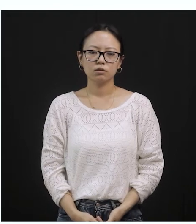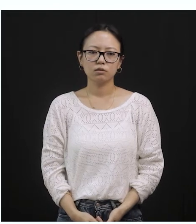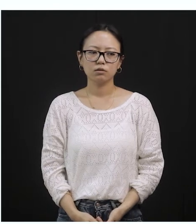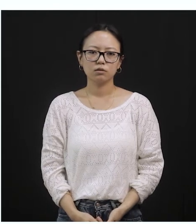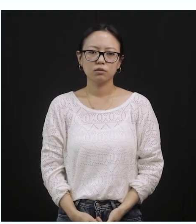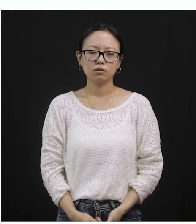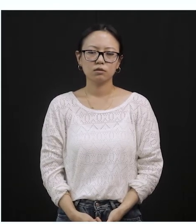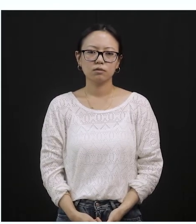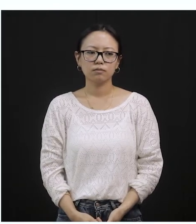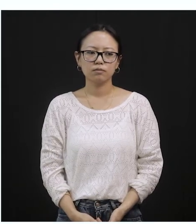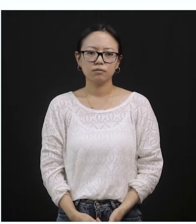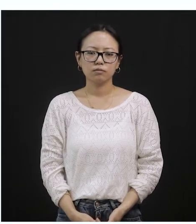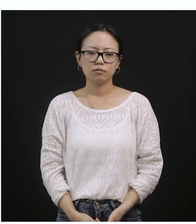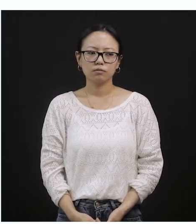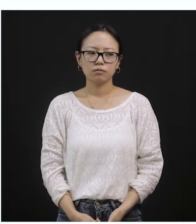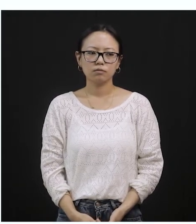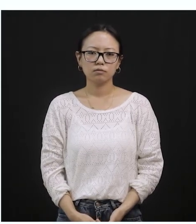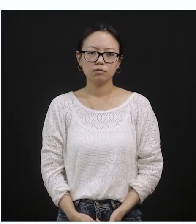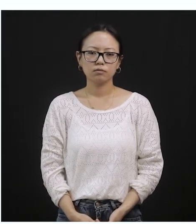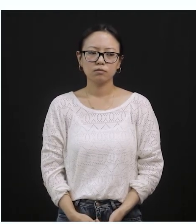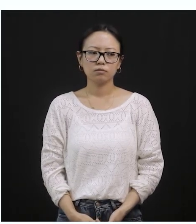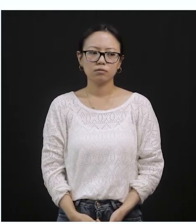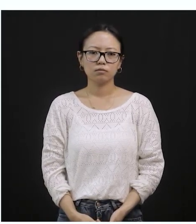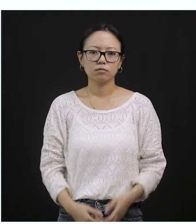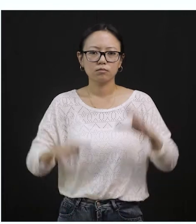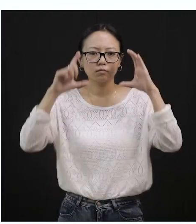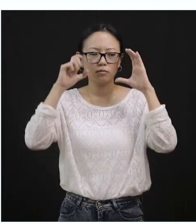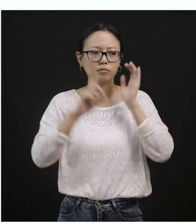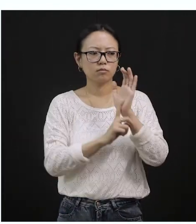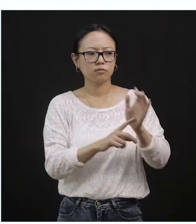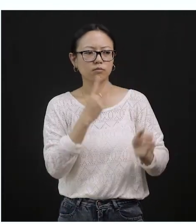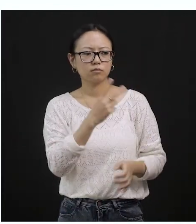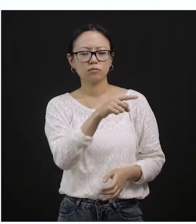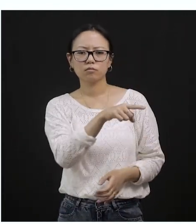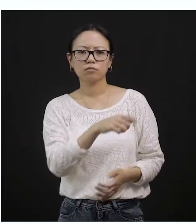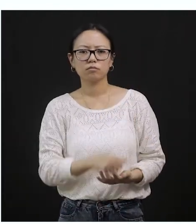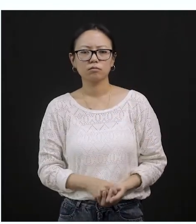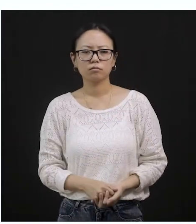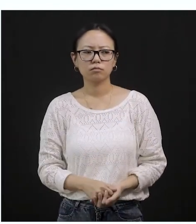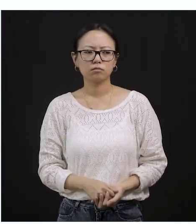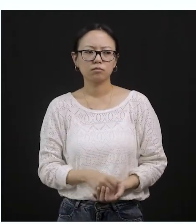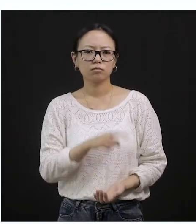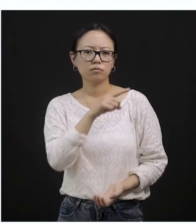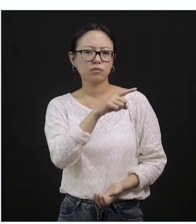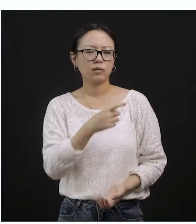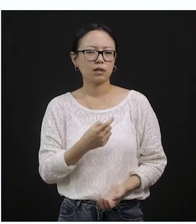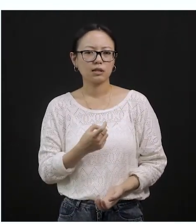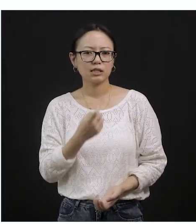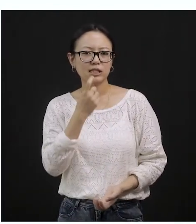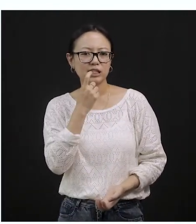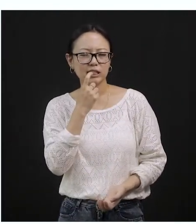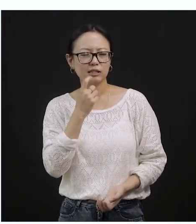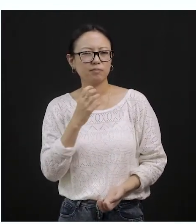ARCHITECT, architect. Okay, all right. Now here, look at the picture. This man is having a toothache.